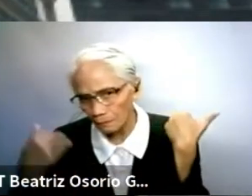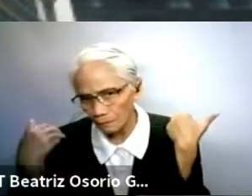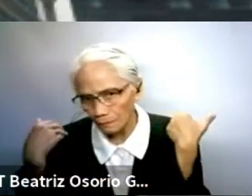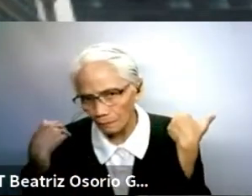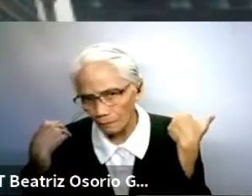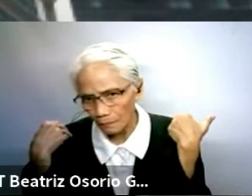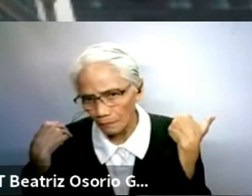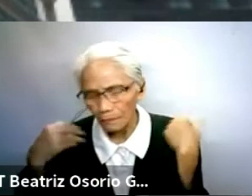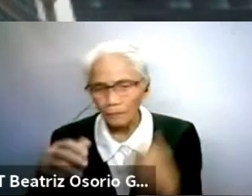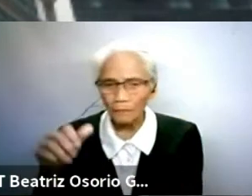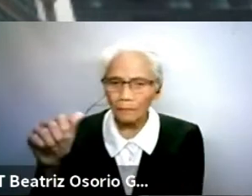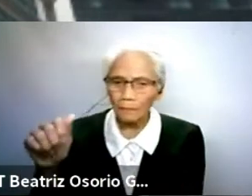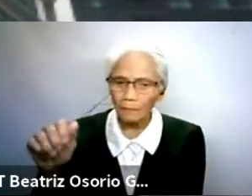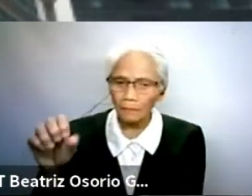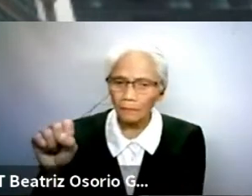ASEAN